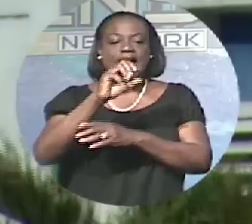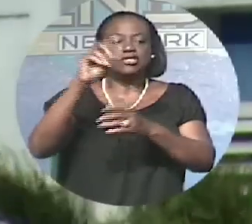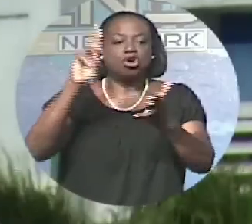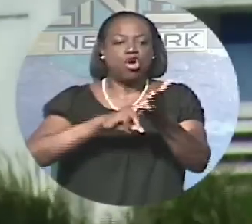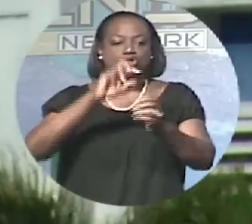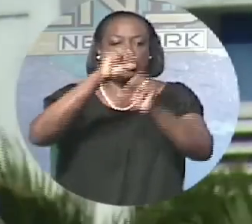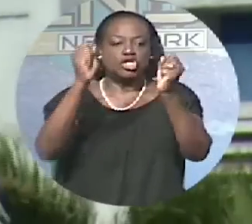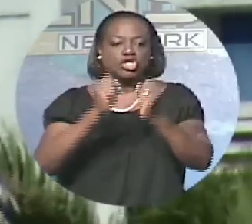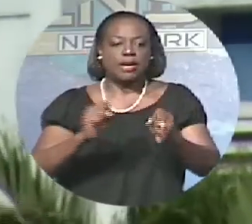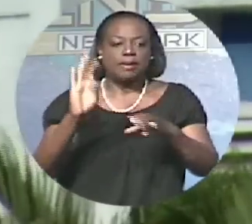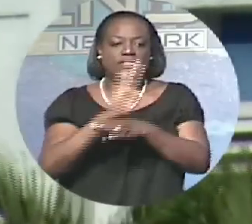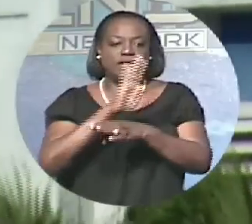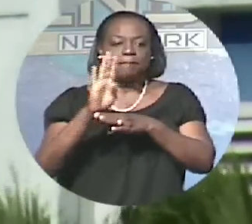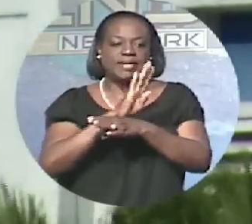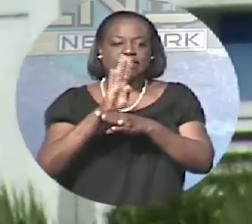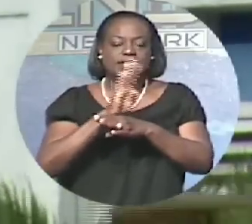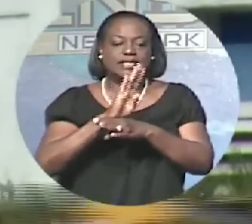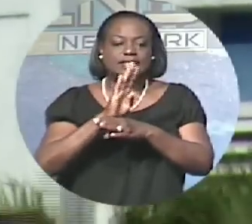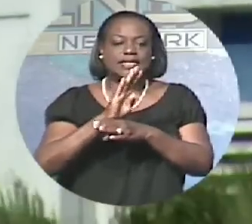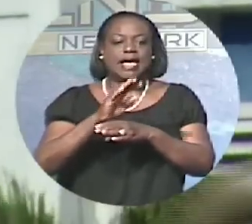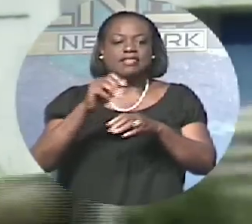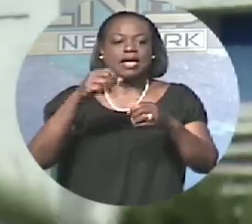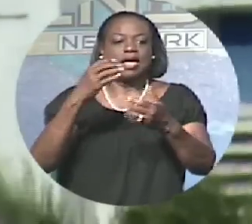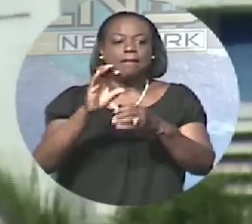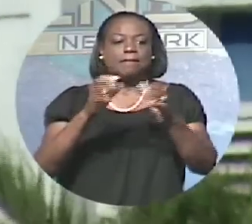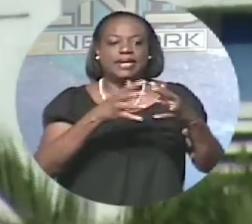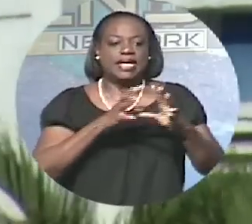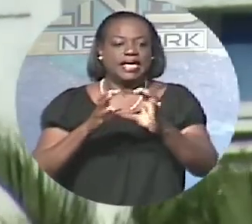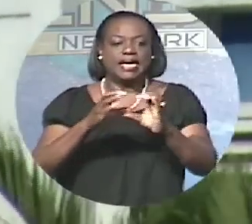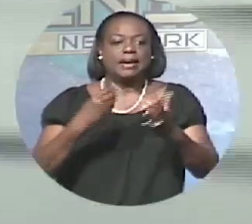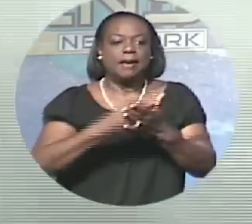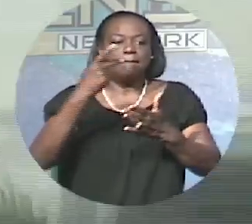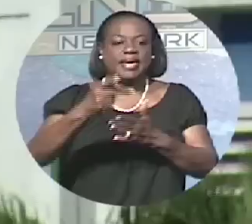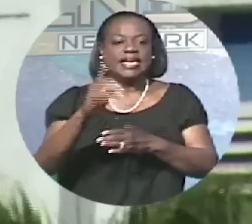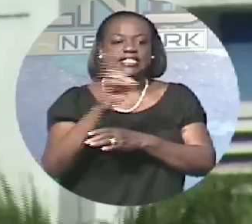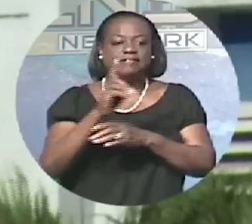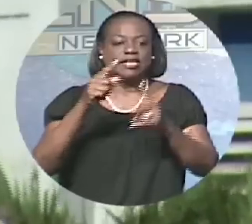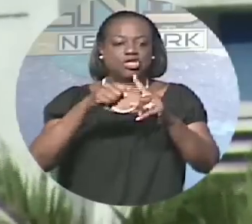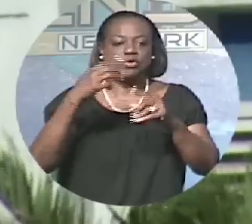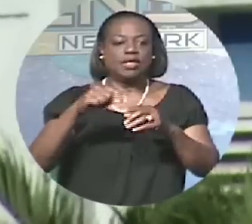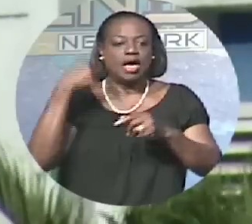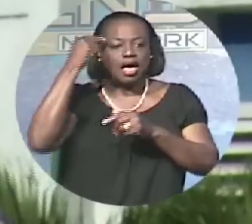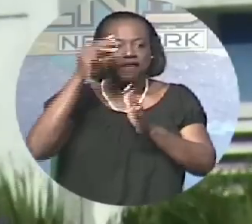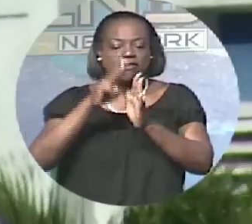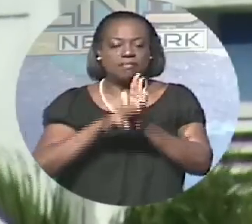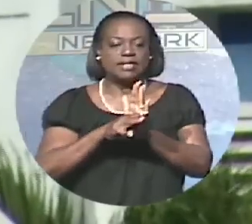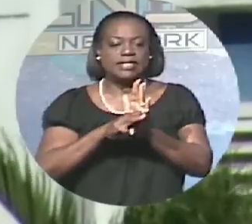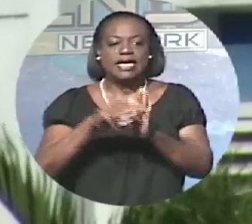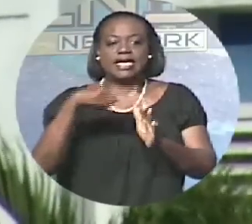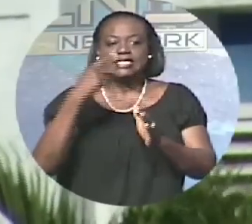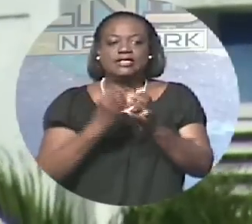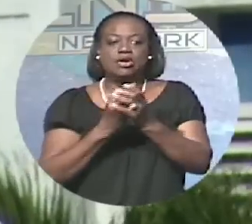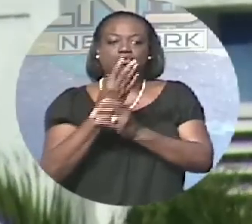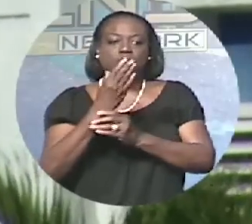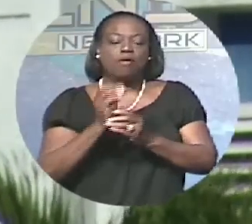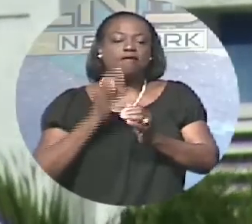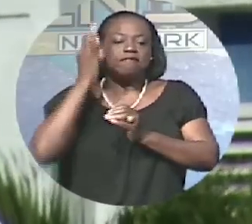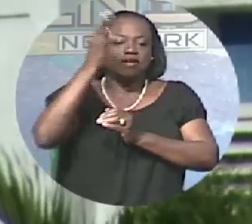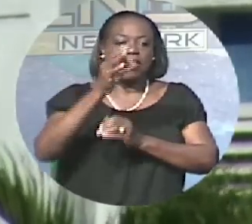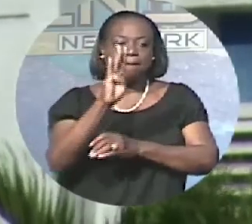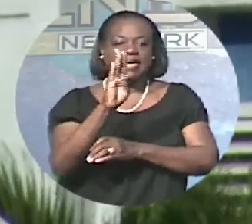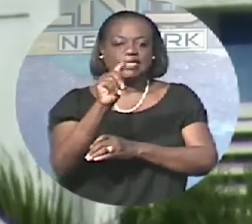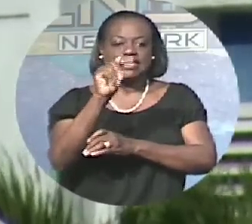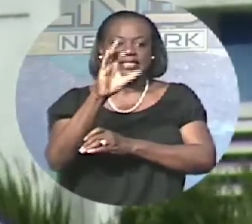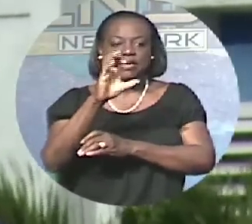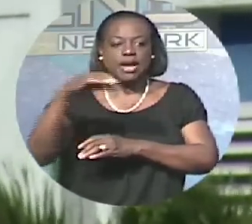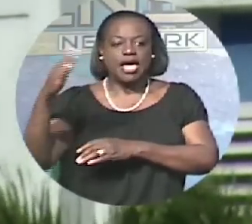to a point where the company can pay a significant dividend to the government. He admitted that the grow even further, BTC will introduce an